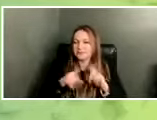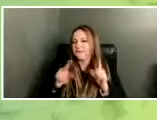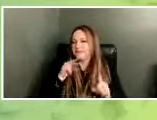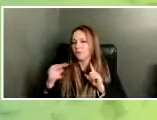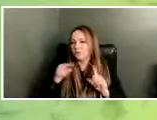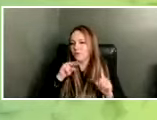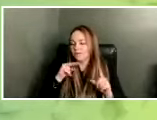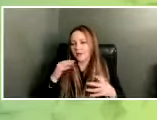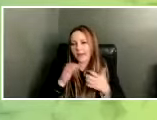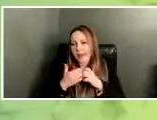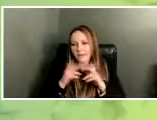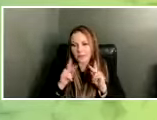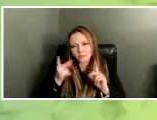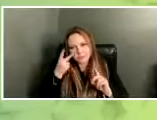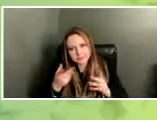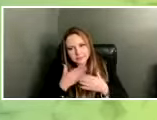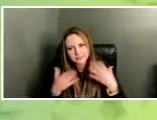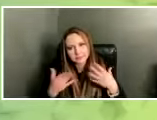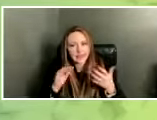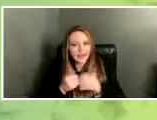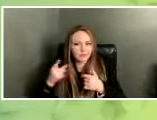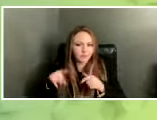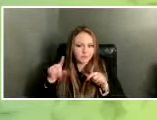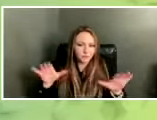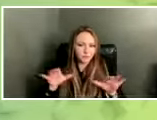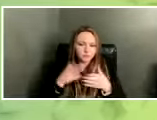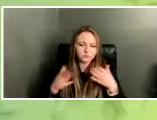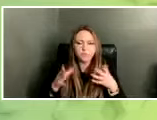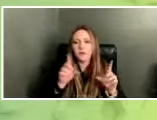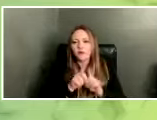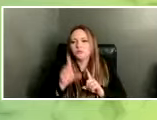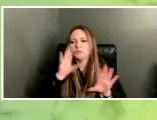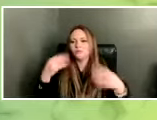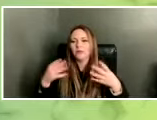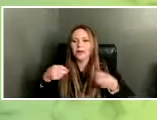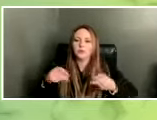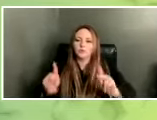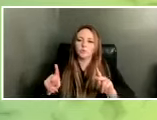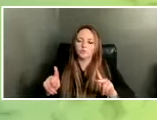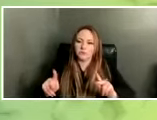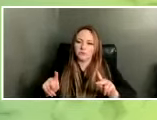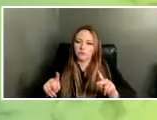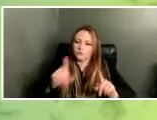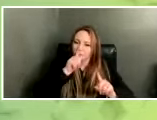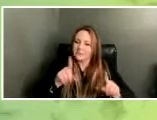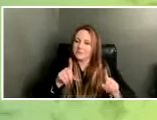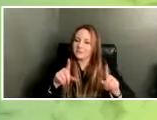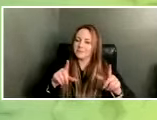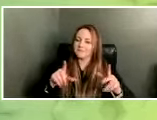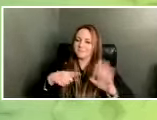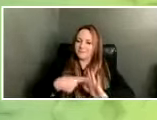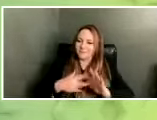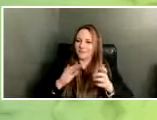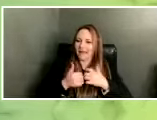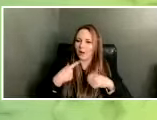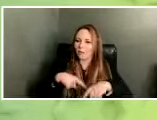perspective of how people look at things, how people do things. And it also gives us an opportunity to really open up and show how we